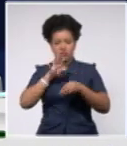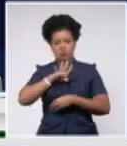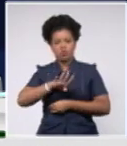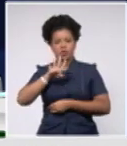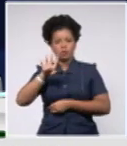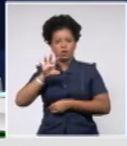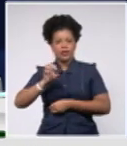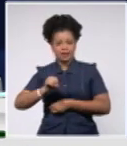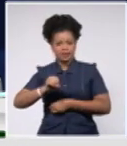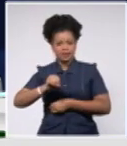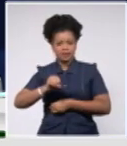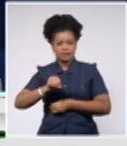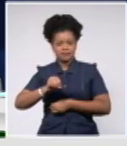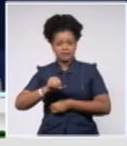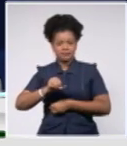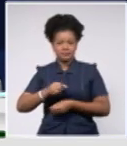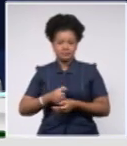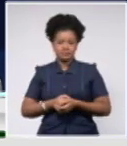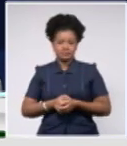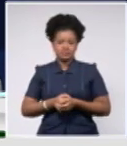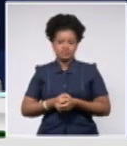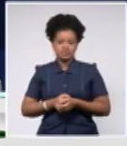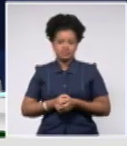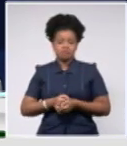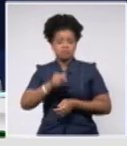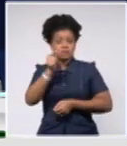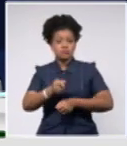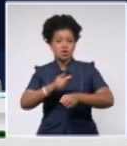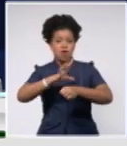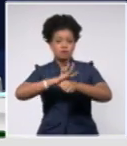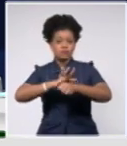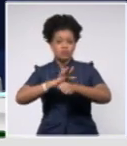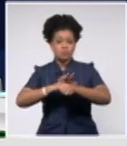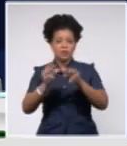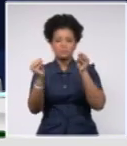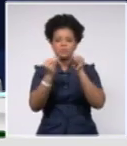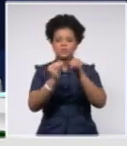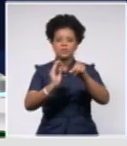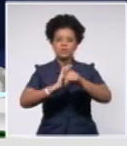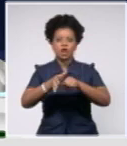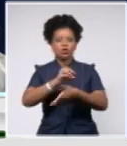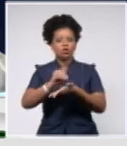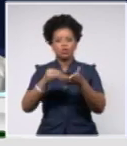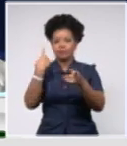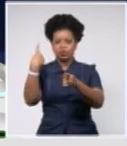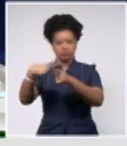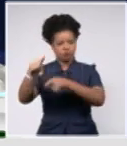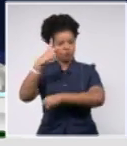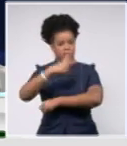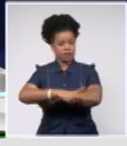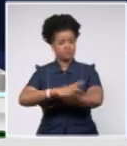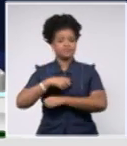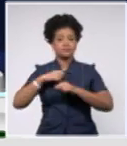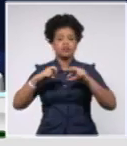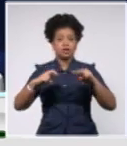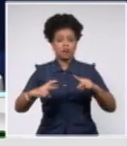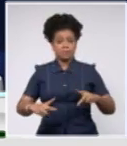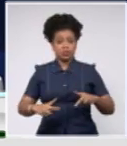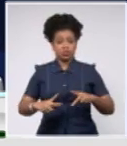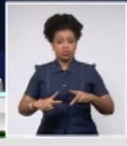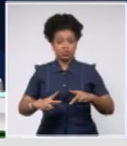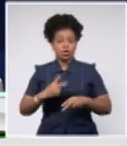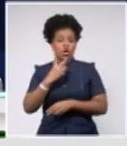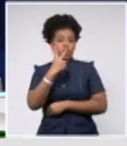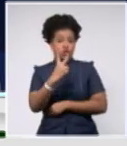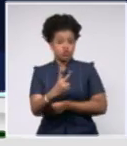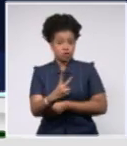59.5% of all positive cases on the island since the pandemic began have shown no symptoms at the time of